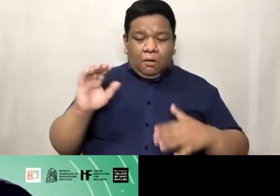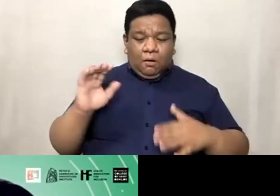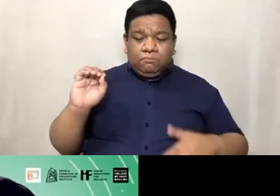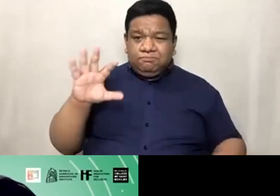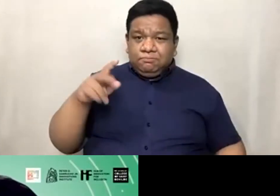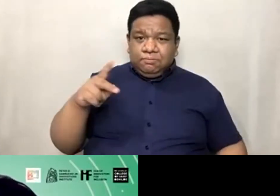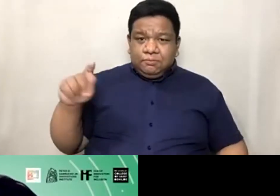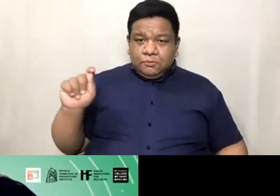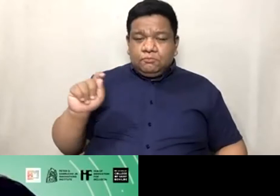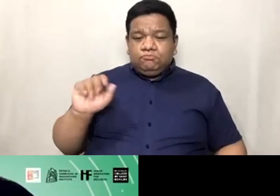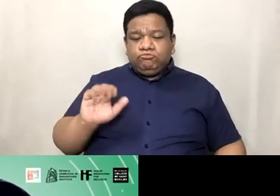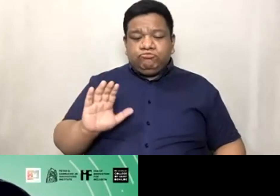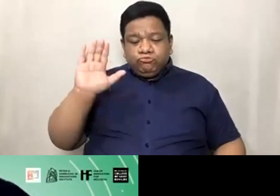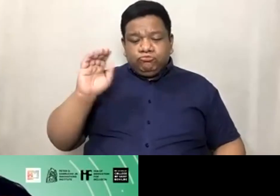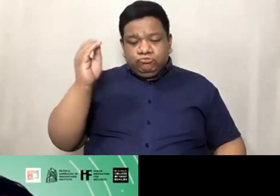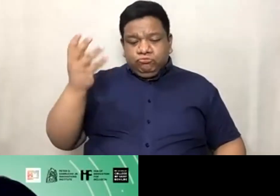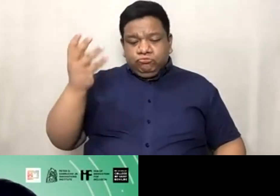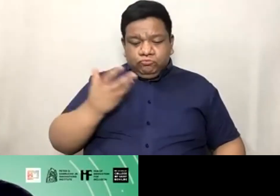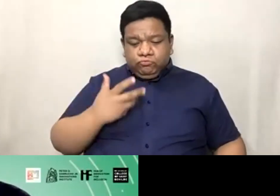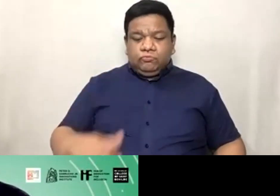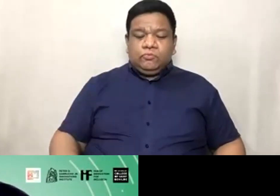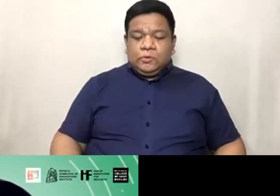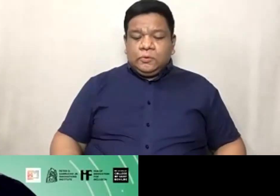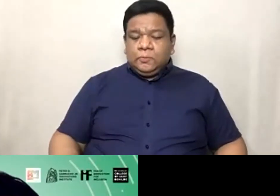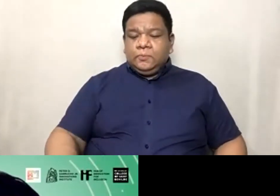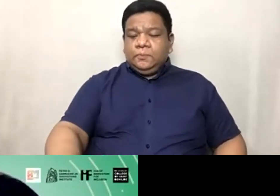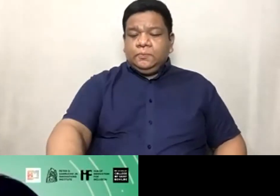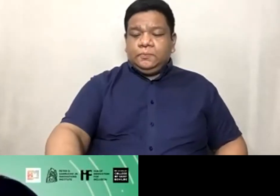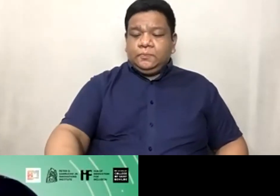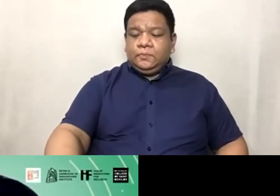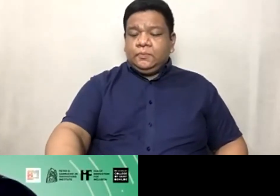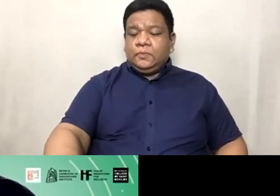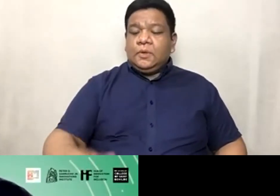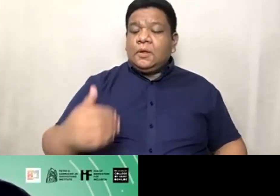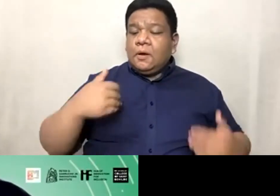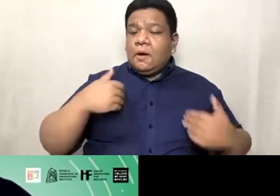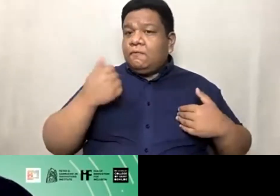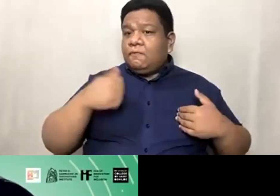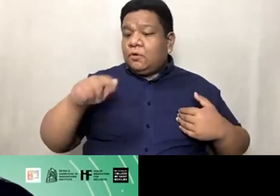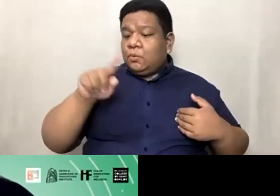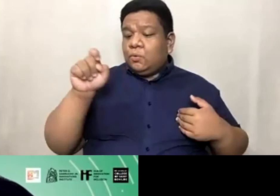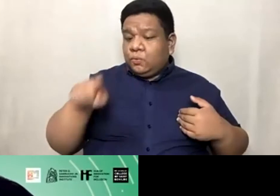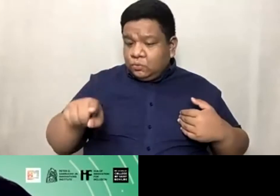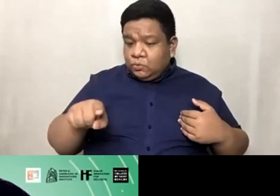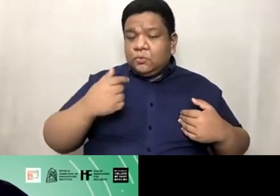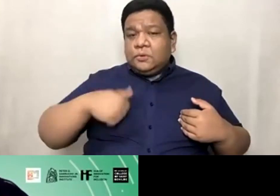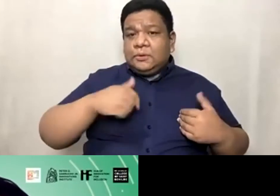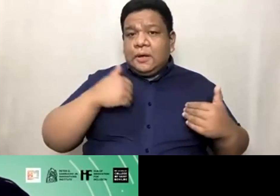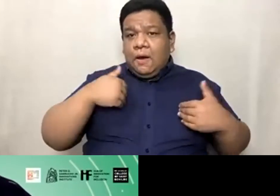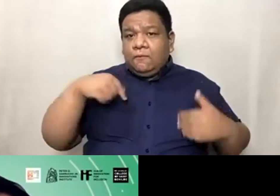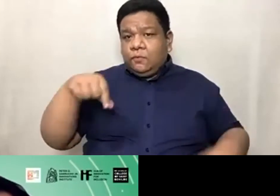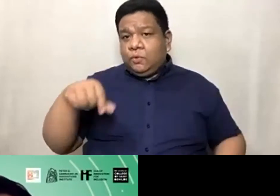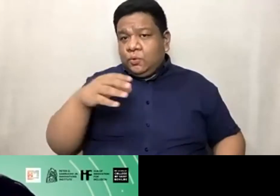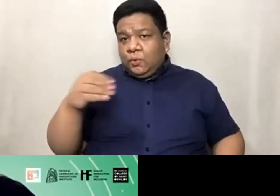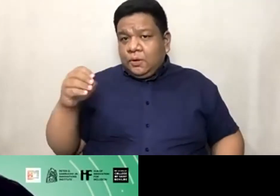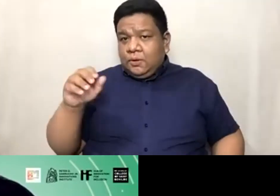raise a hand or let me know. No problem at all. If you have any questions during the webinar, we will be having a Q&A